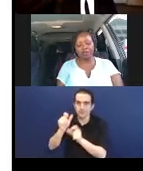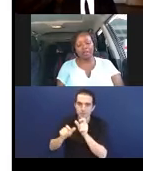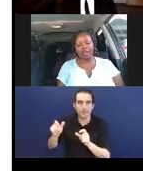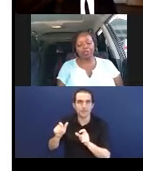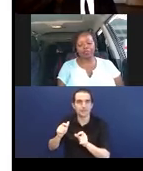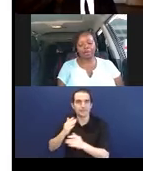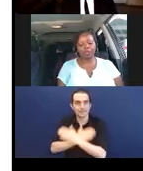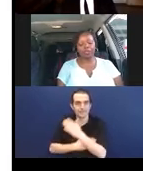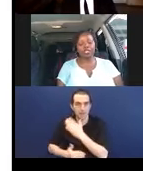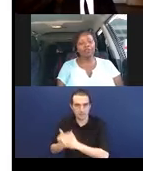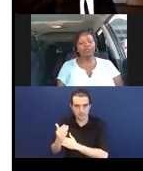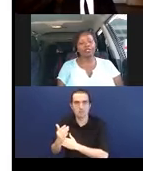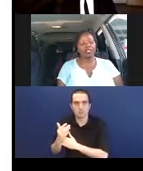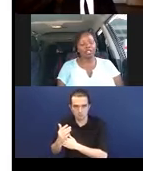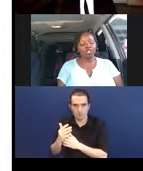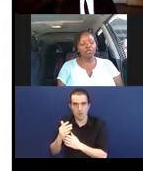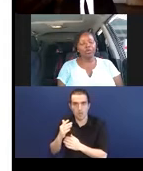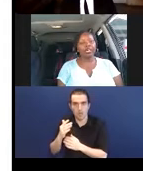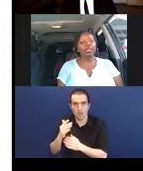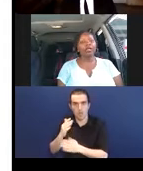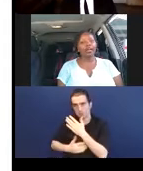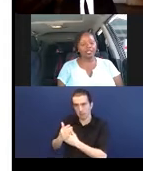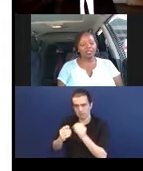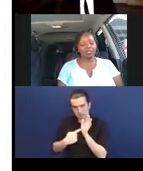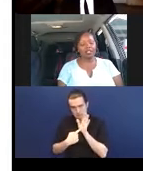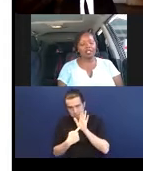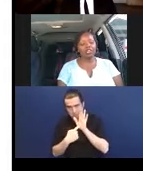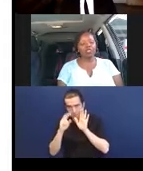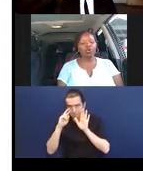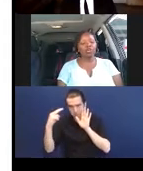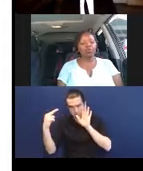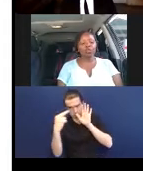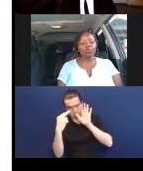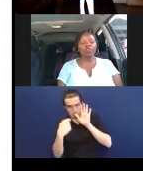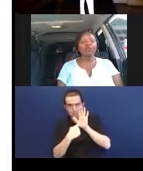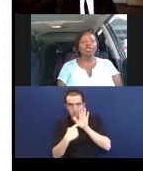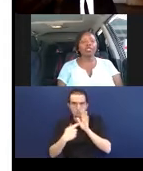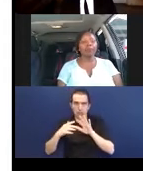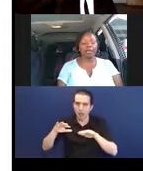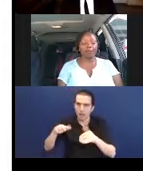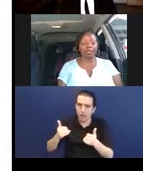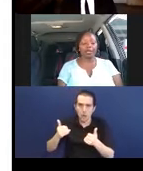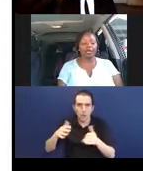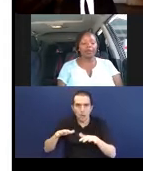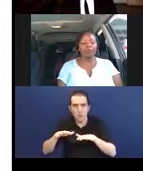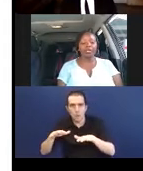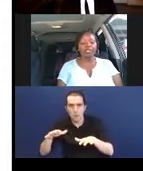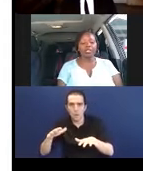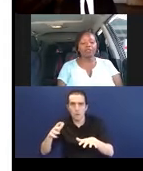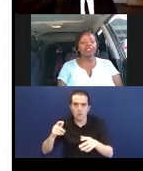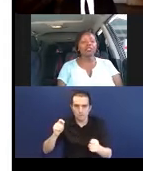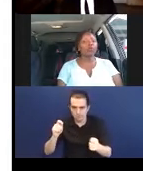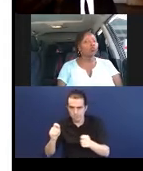have a habit of coming to the surface during crisis. So it was with the COVID pandemic.